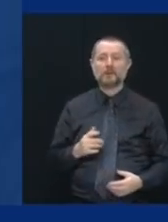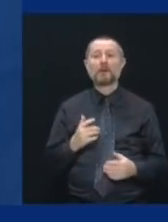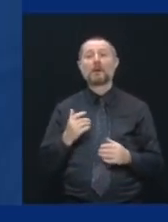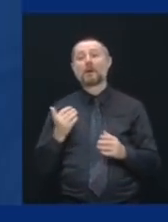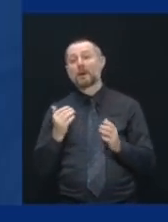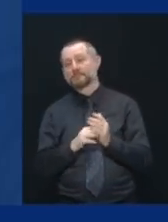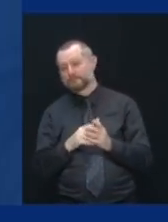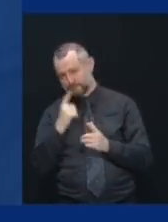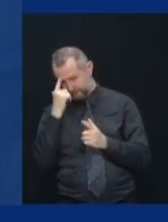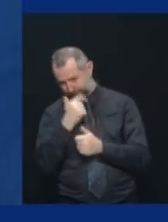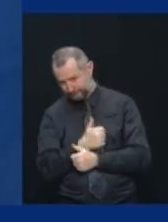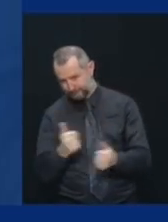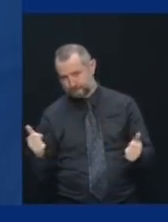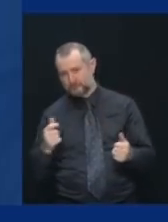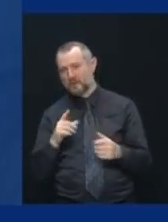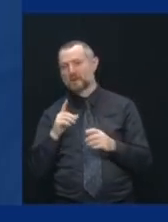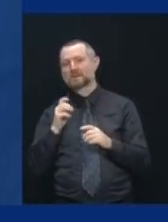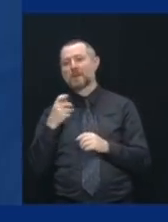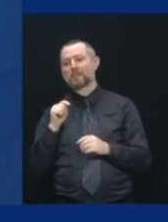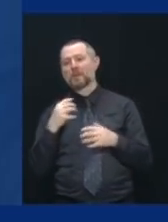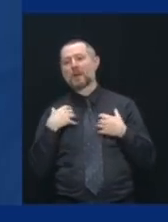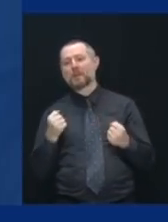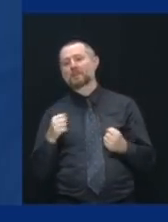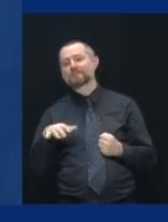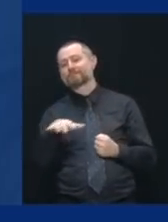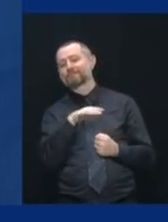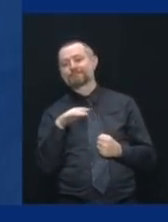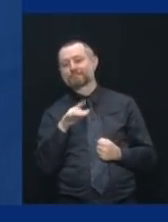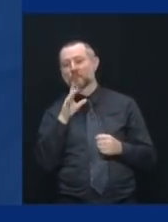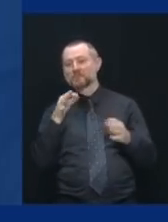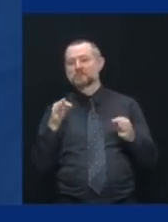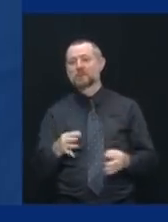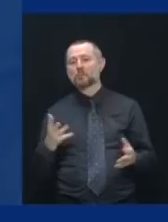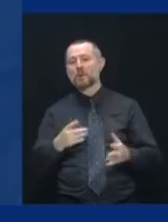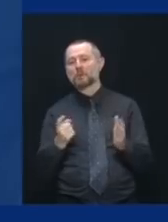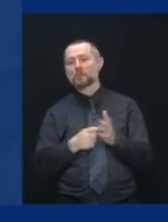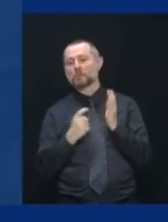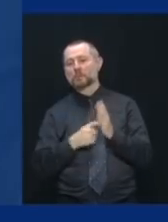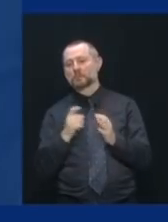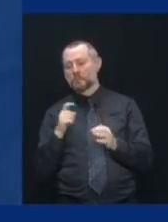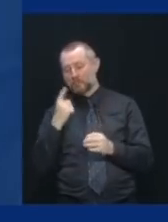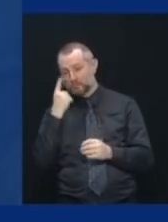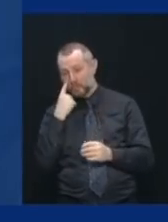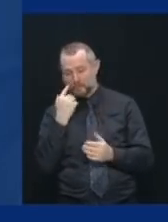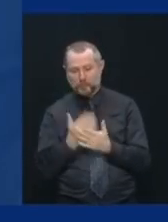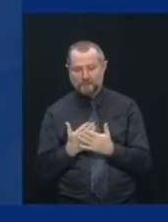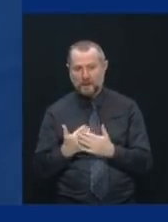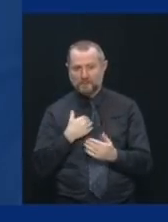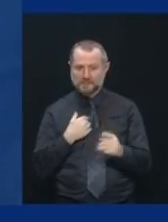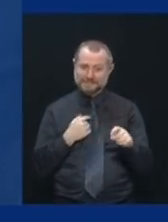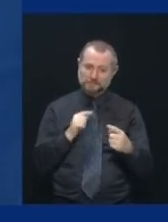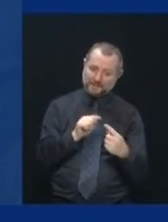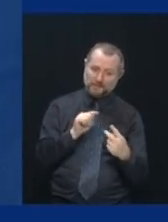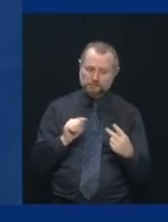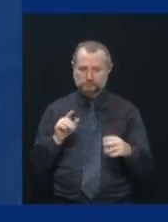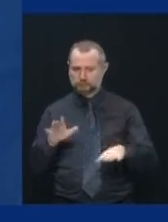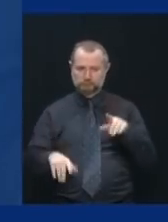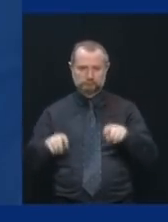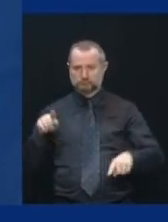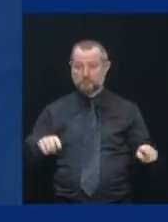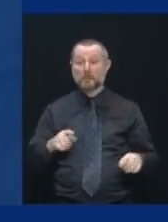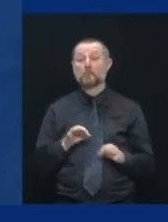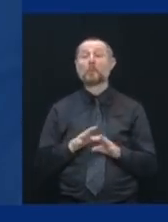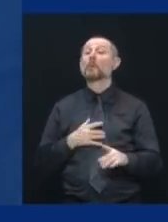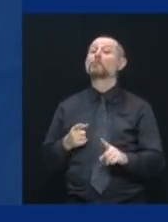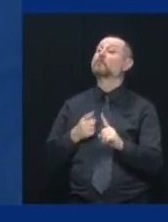department to determine what exact validation they want. but they have to validate. And the state